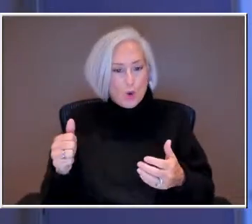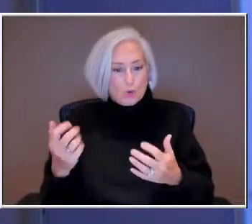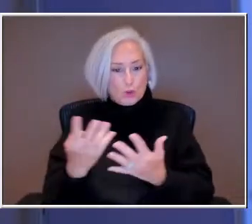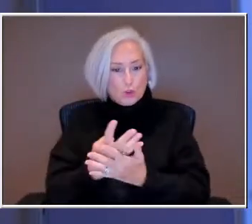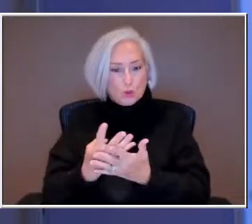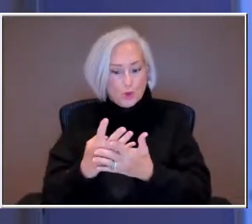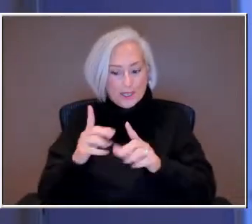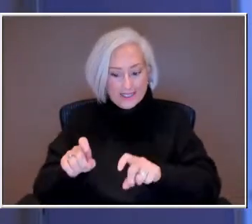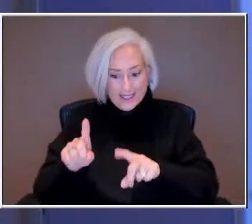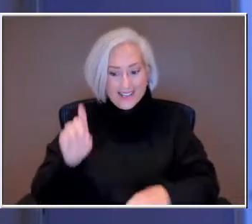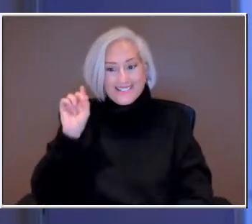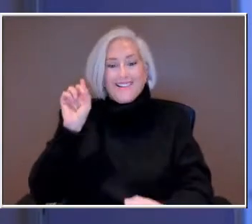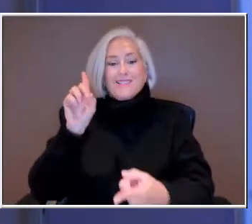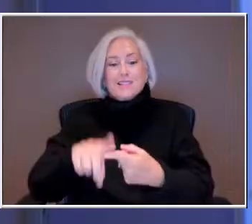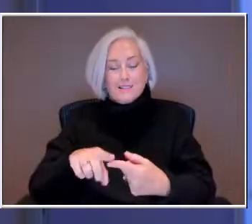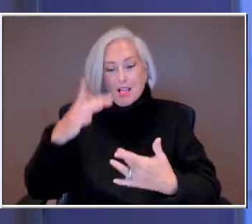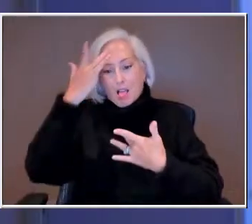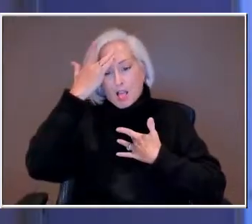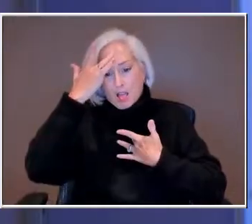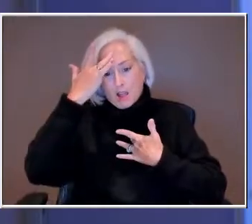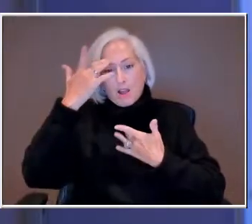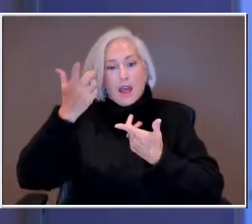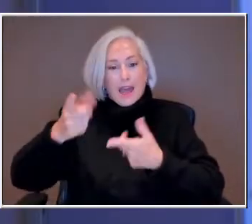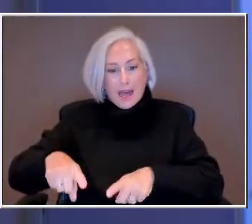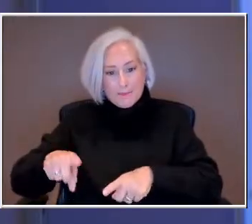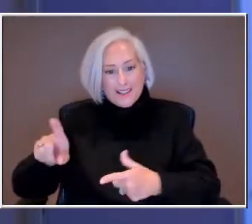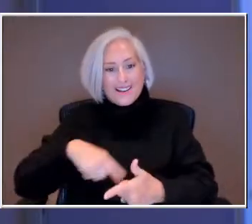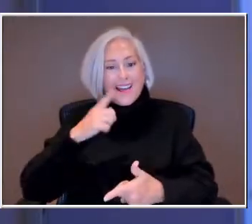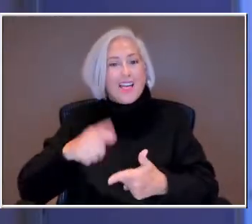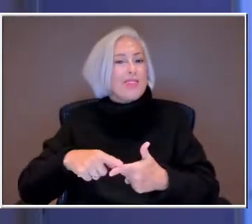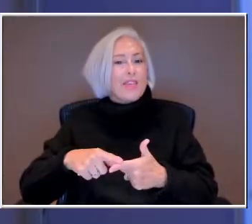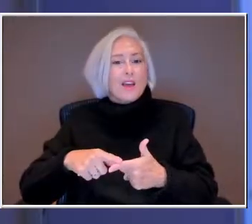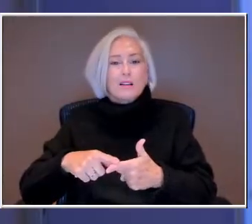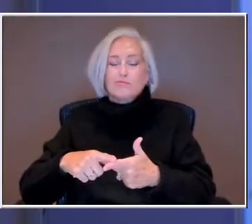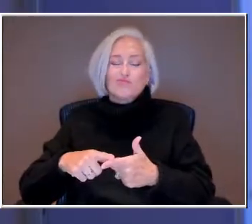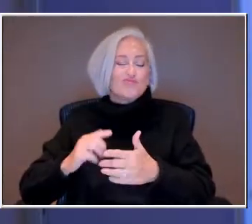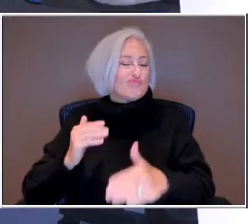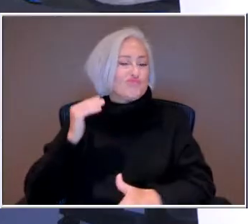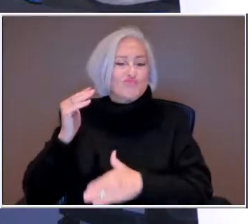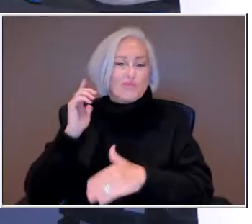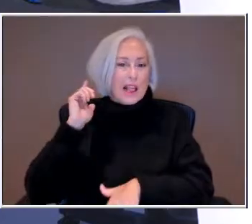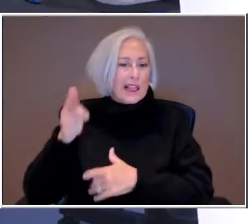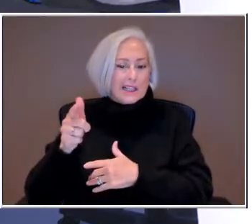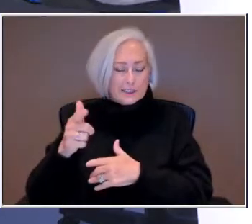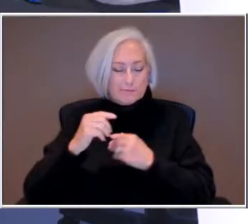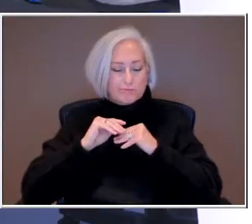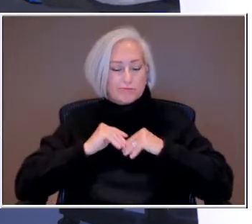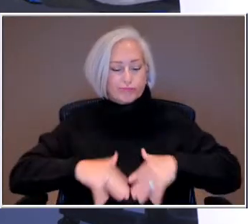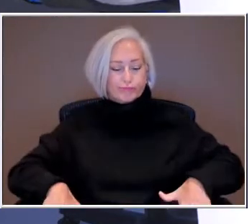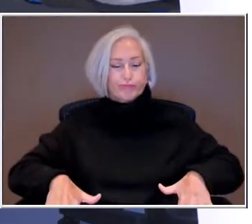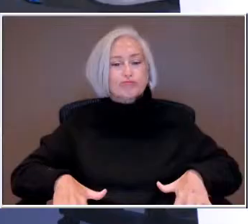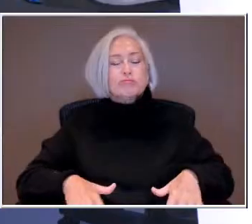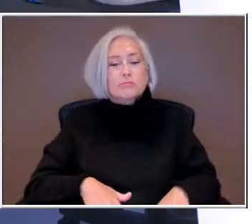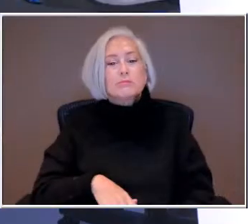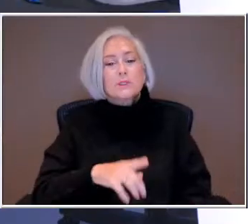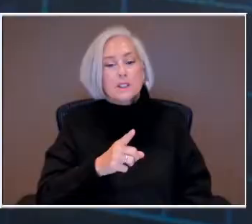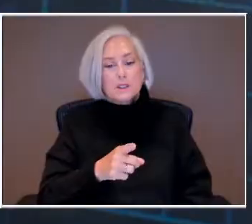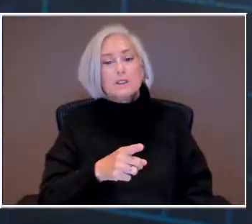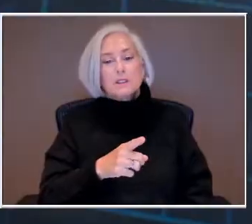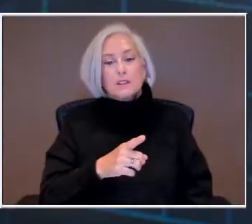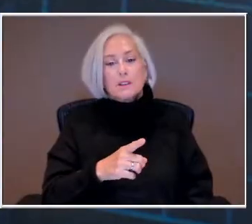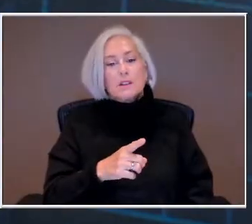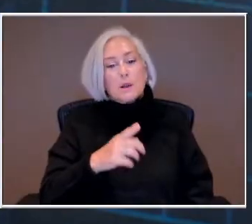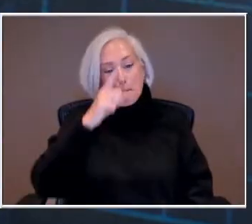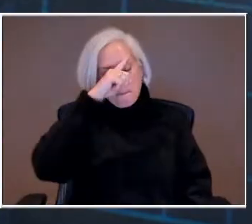have symptoms, and oftentimes at that stage it's a little bit more widespread. Dr. Wong, would you like to add something? Yes, I mean, just because of the number